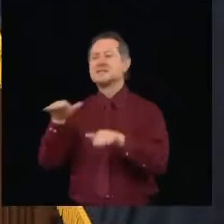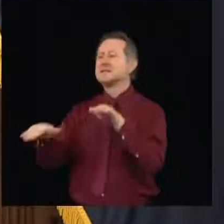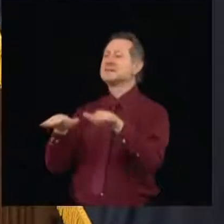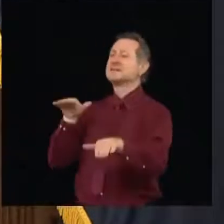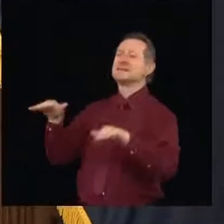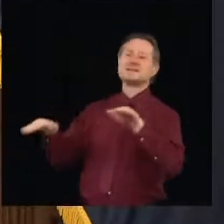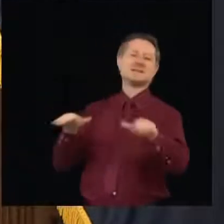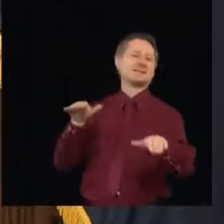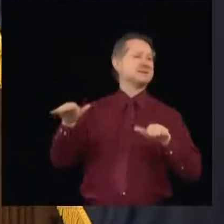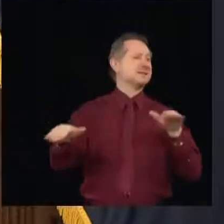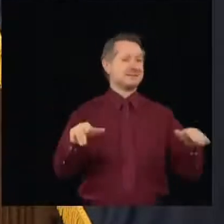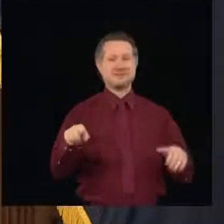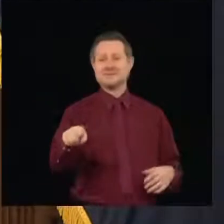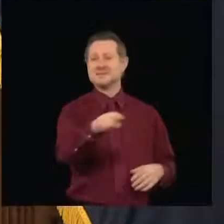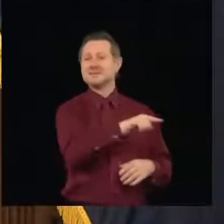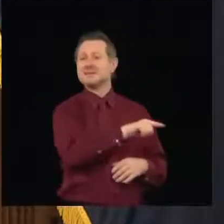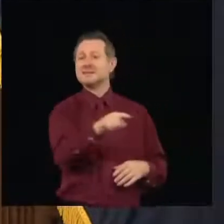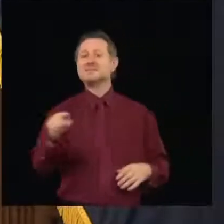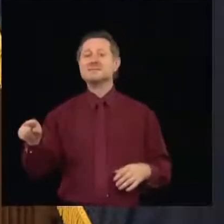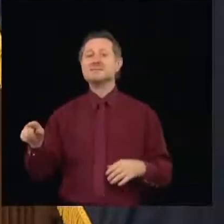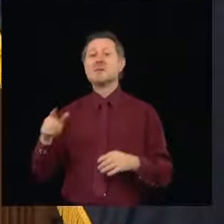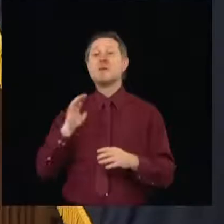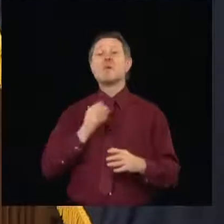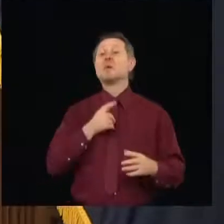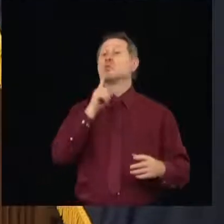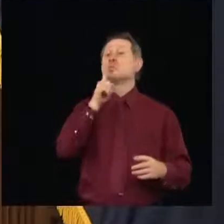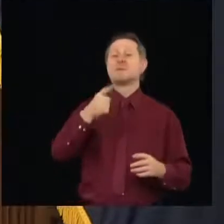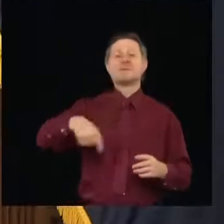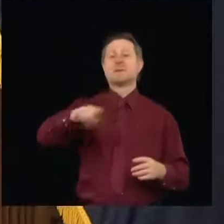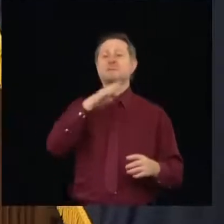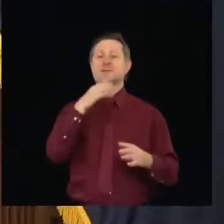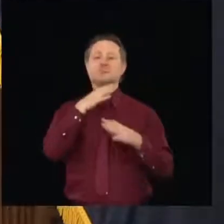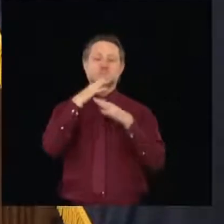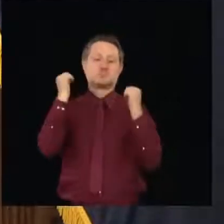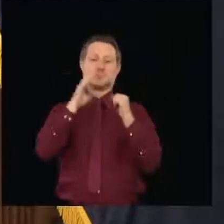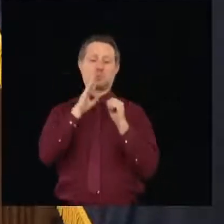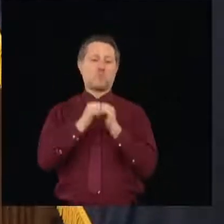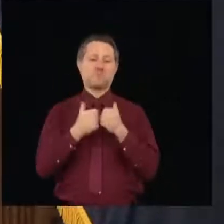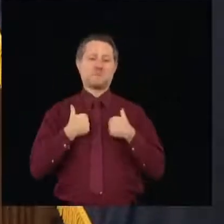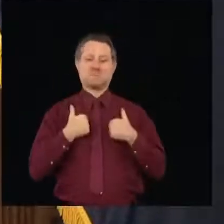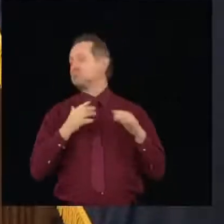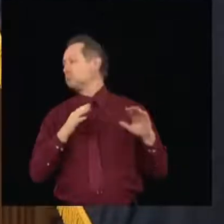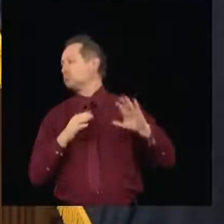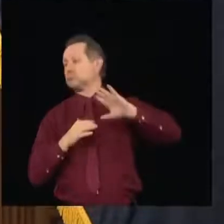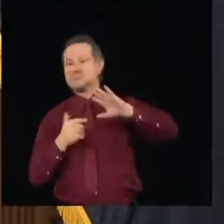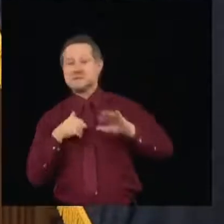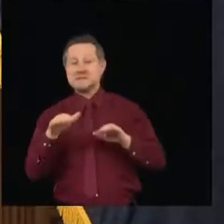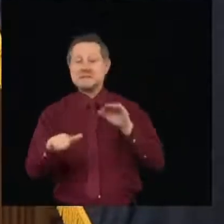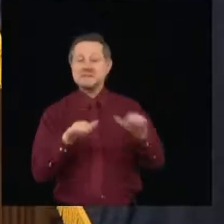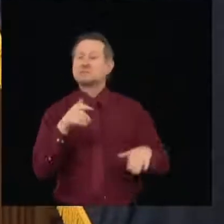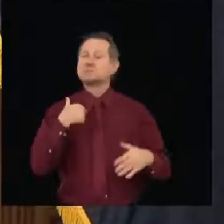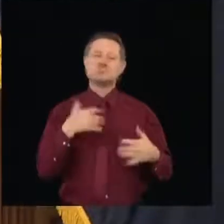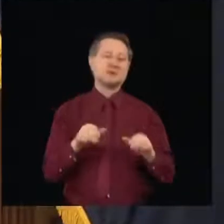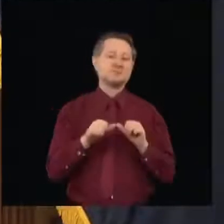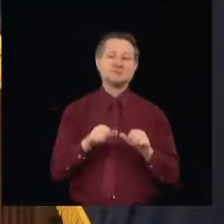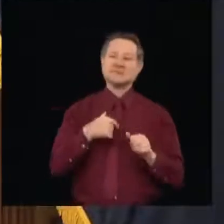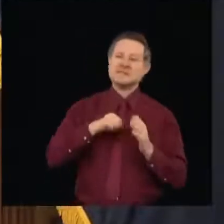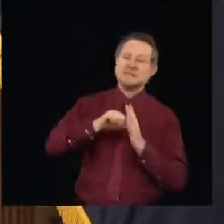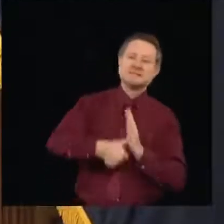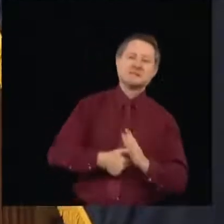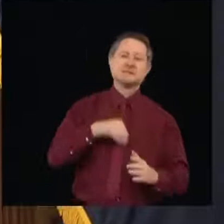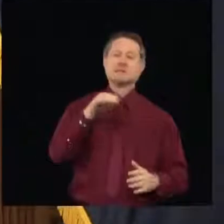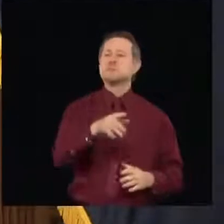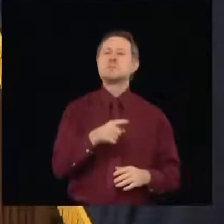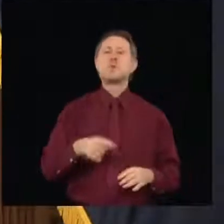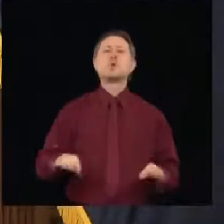federal representatives want to talk to me about it anymore. I've made it clear how important it is. I've made it clear what's going to